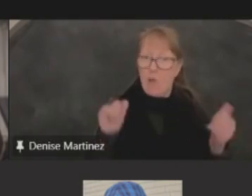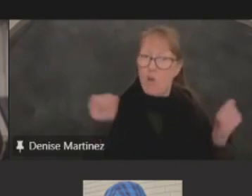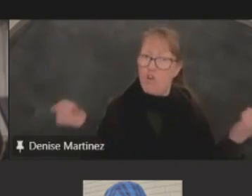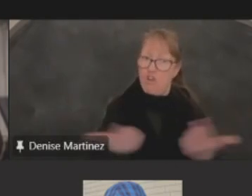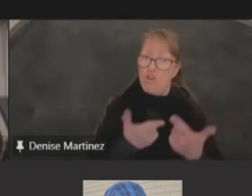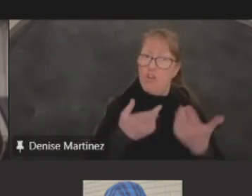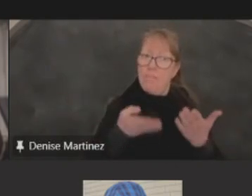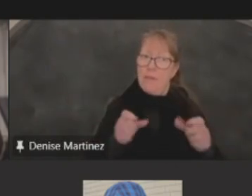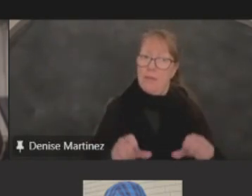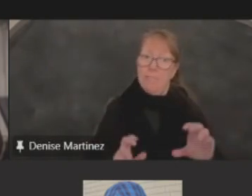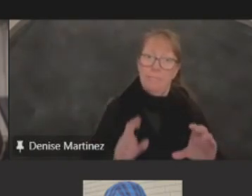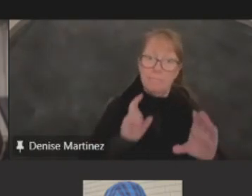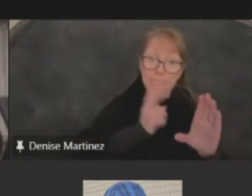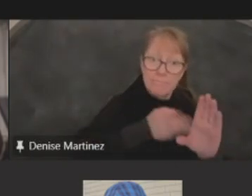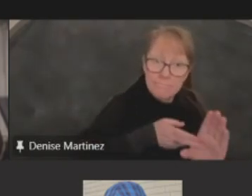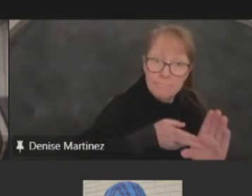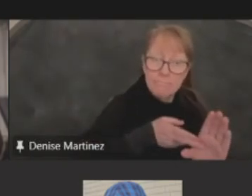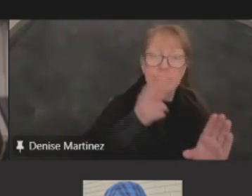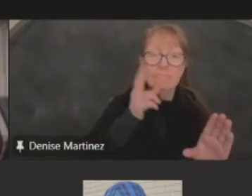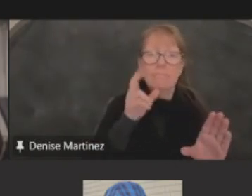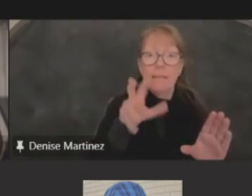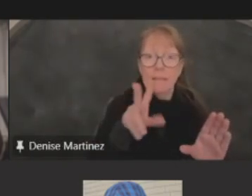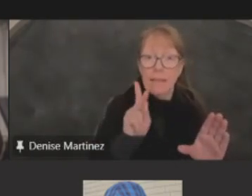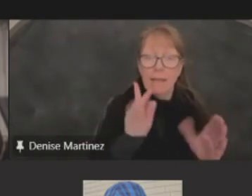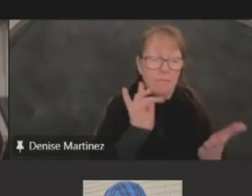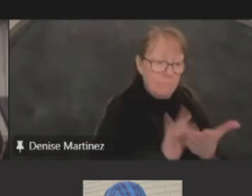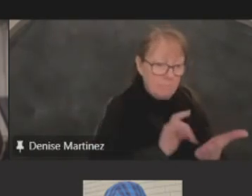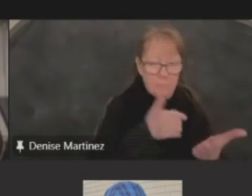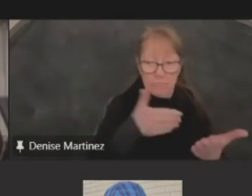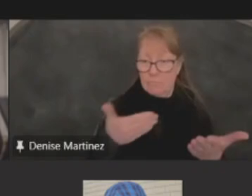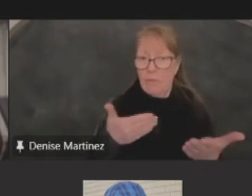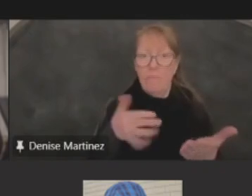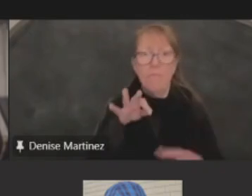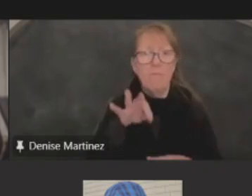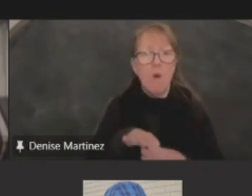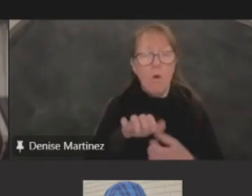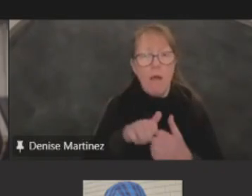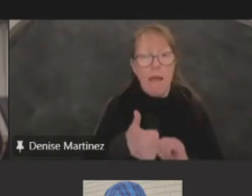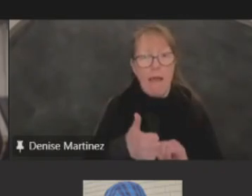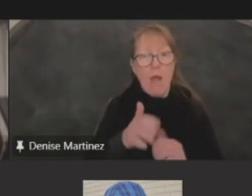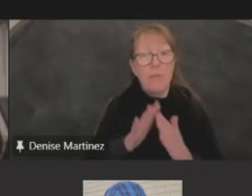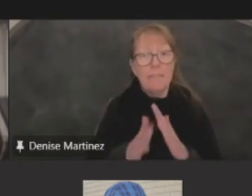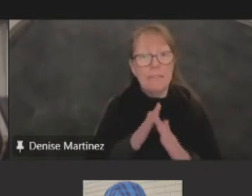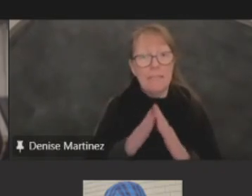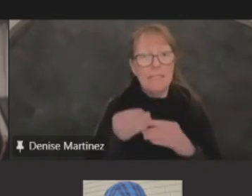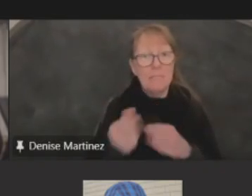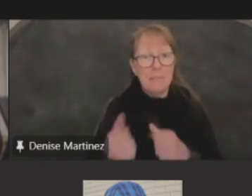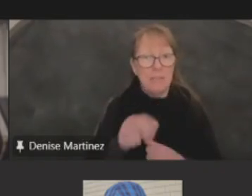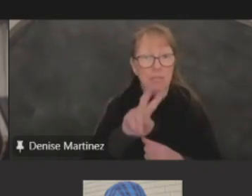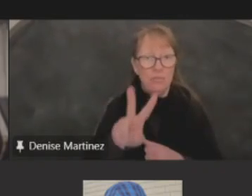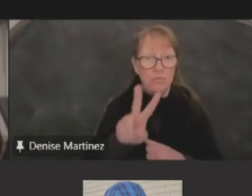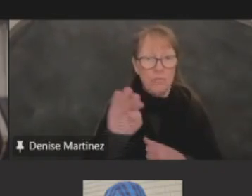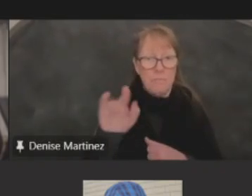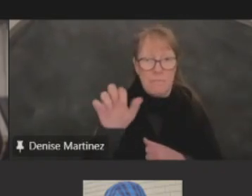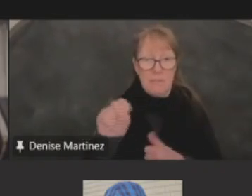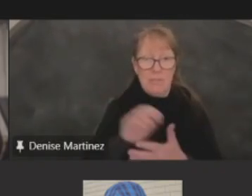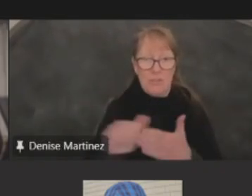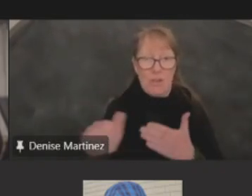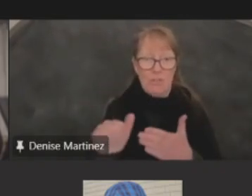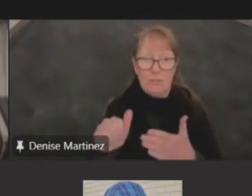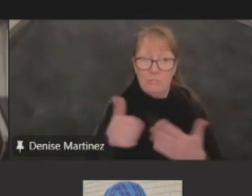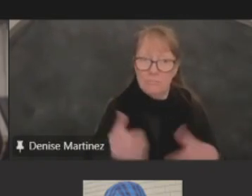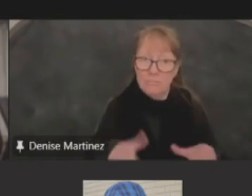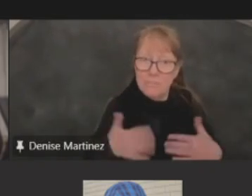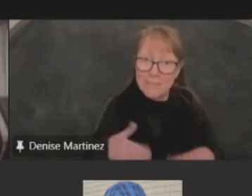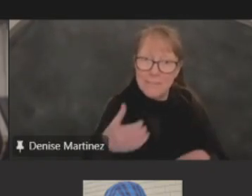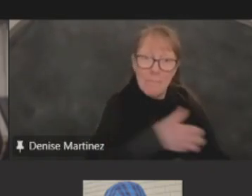you can vote and give your say on how the city is going to spend $2 million in funding. So it's a really